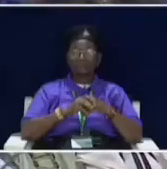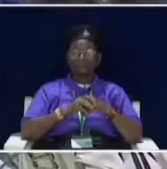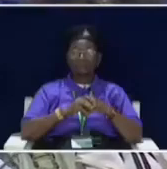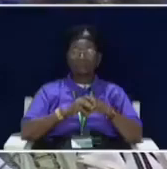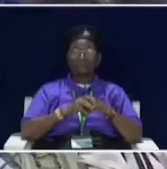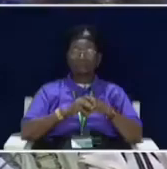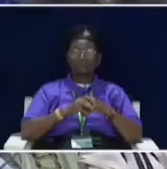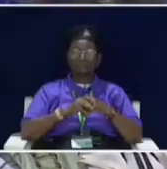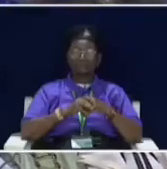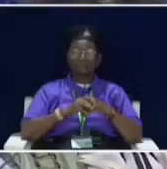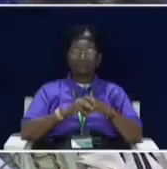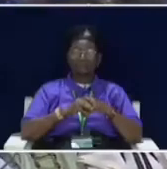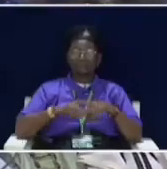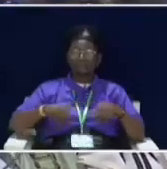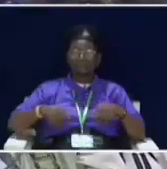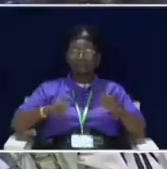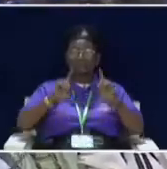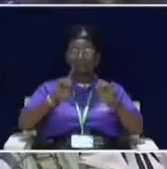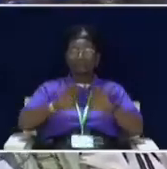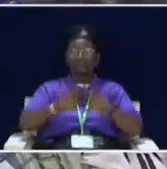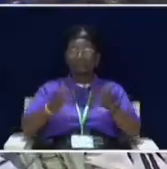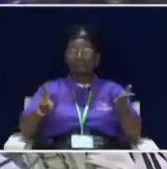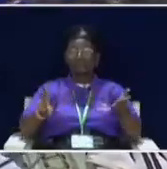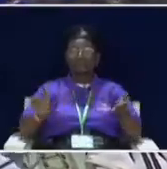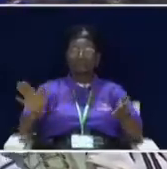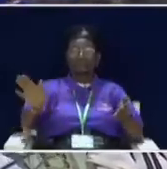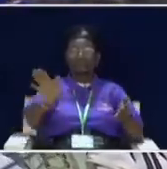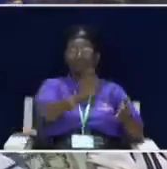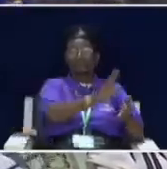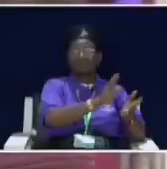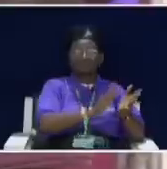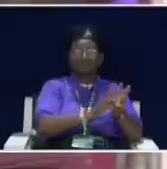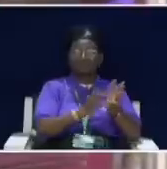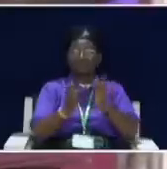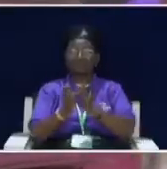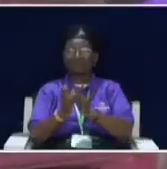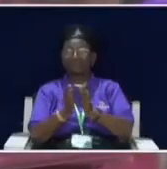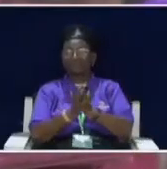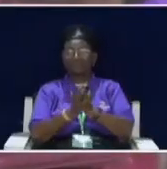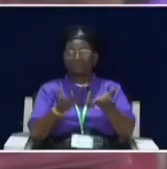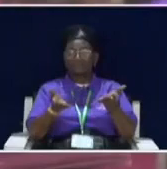And while you are opening your Bibles, nigba ti e ba nsi bibele yin,